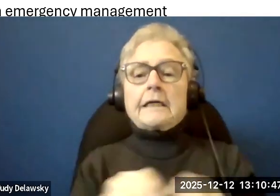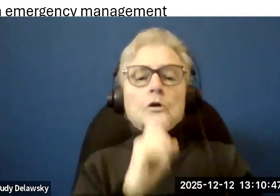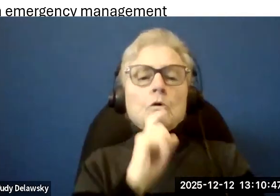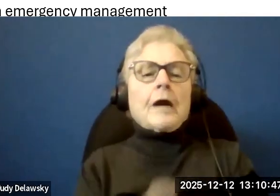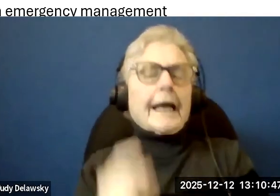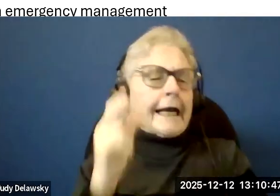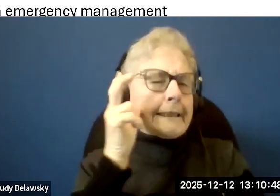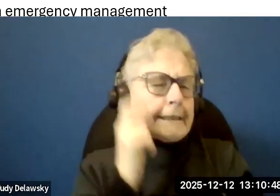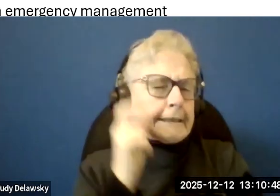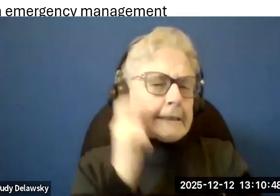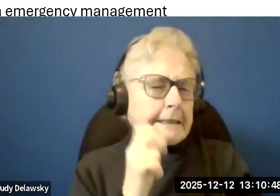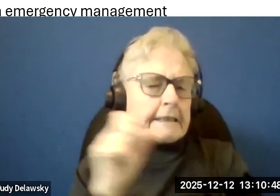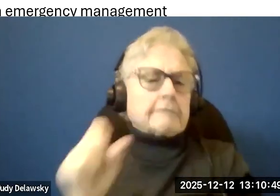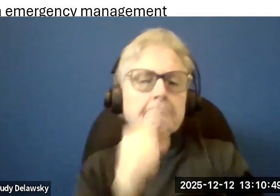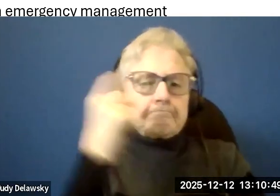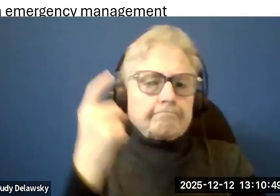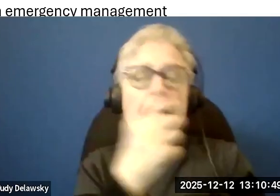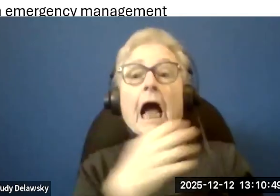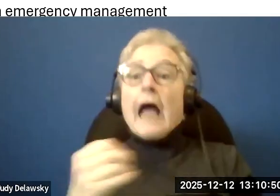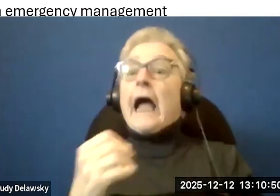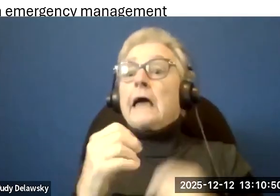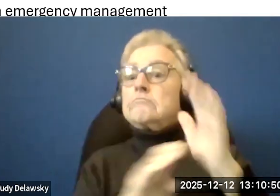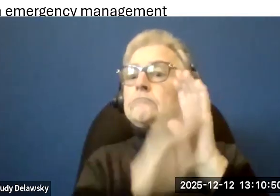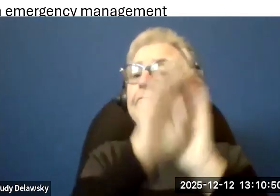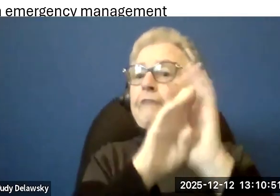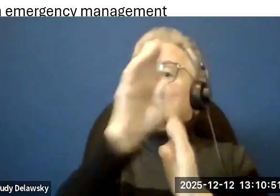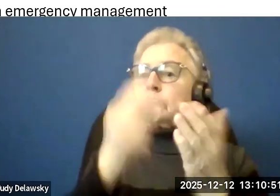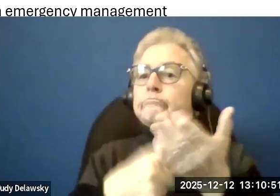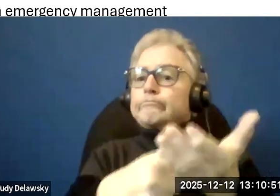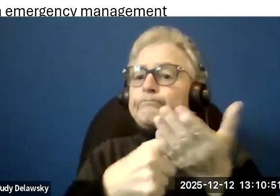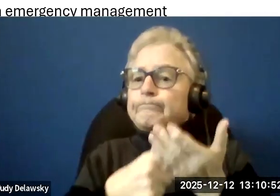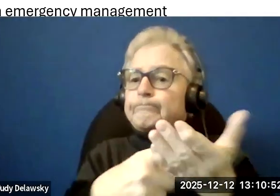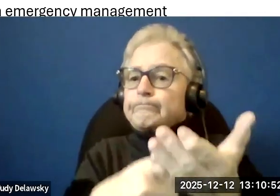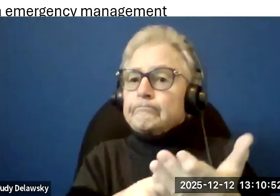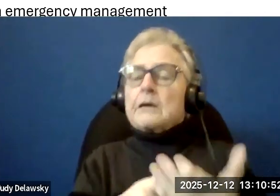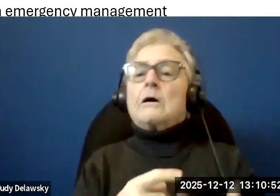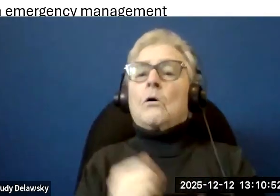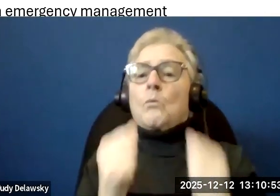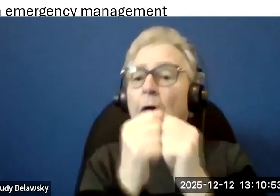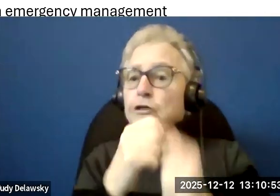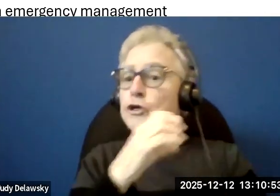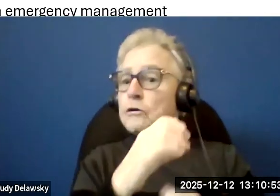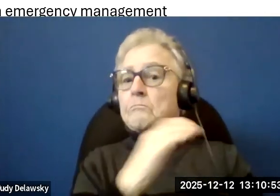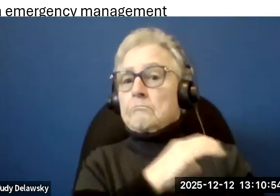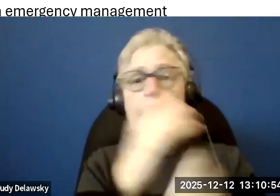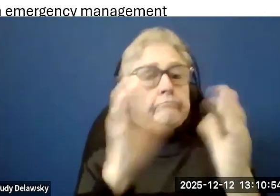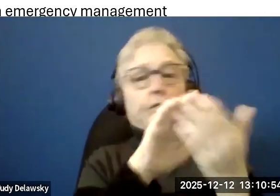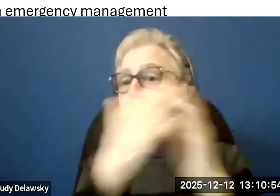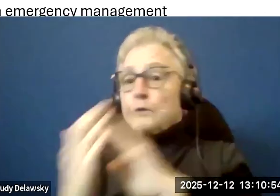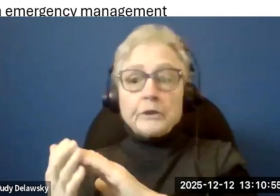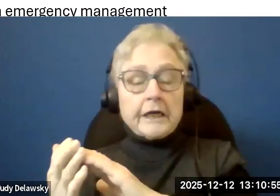starting point to develop conversations and connections between the community level as well as with provincial